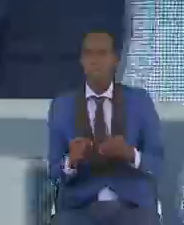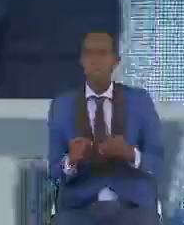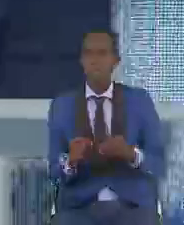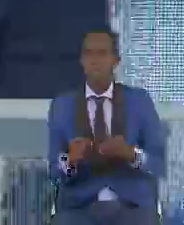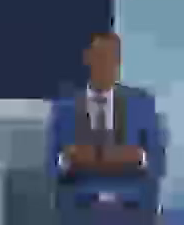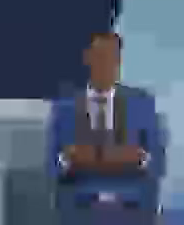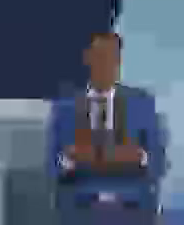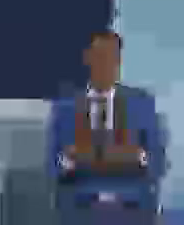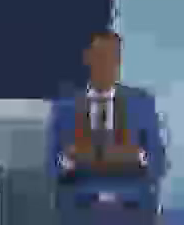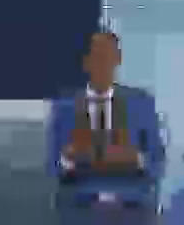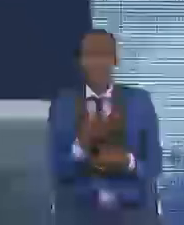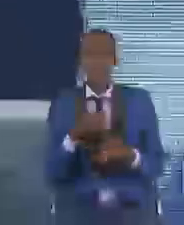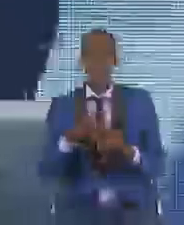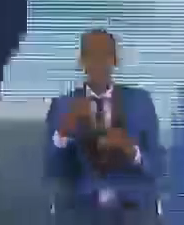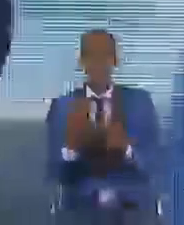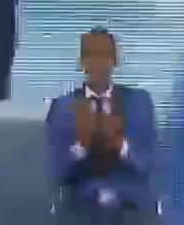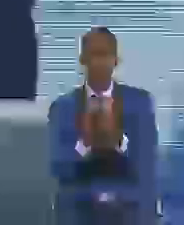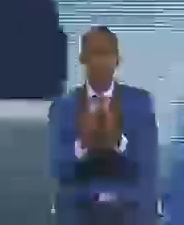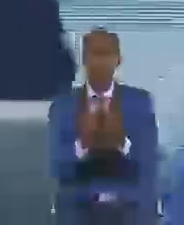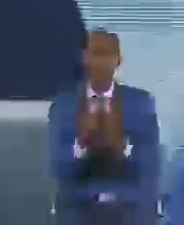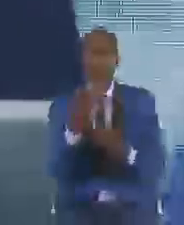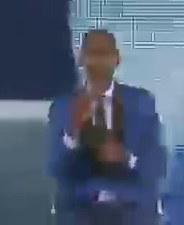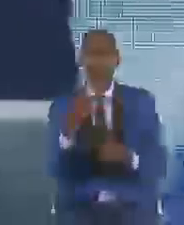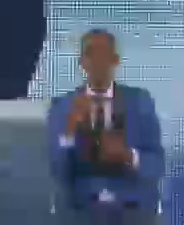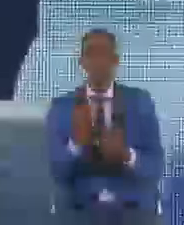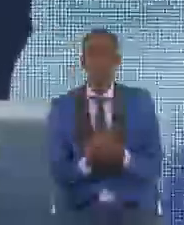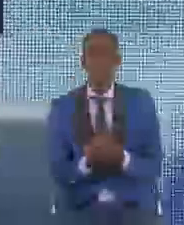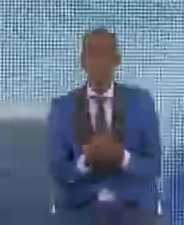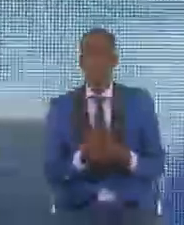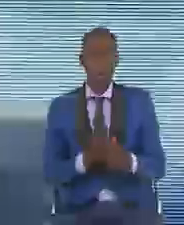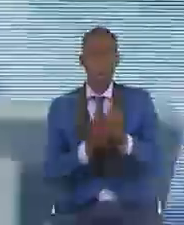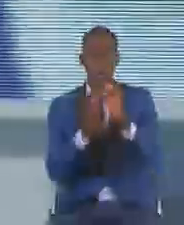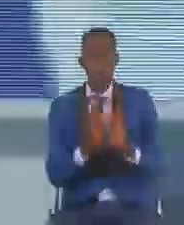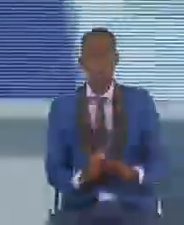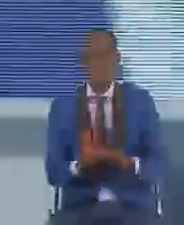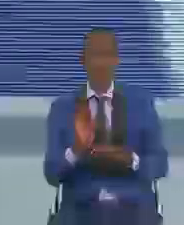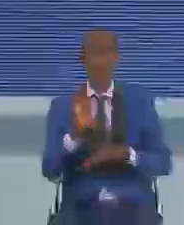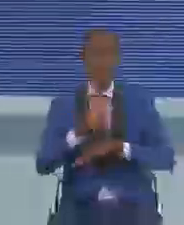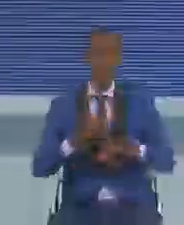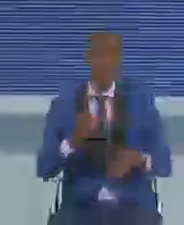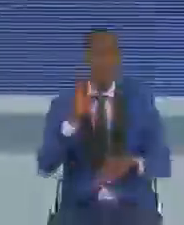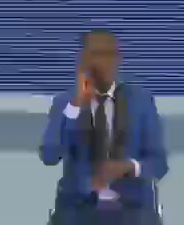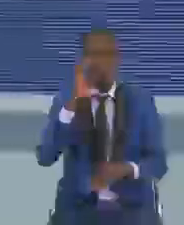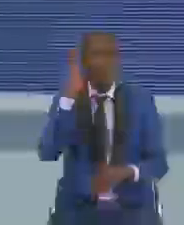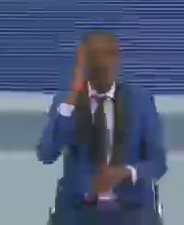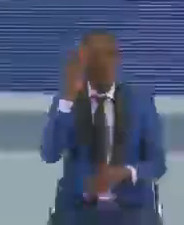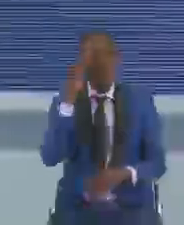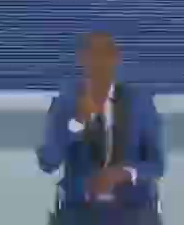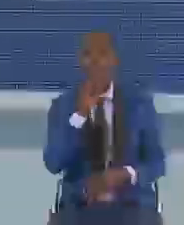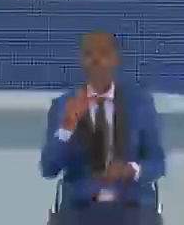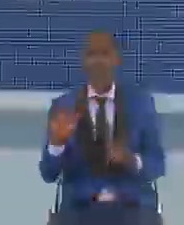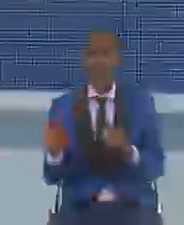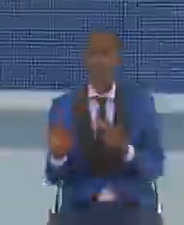and in the pursuit of the apostolic ministry, he would know he wasn't fulfilling what he